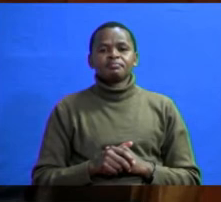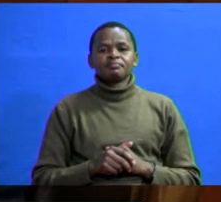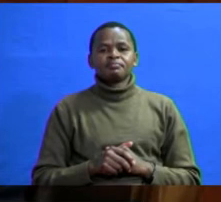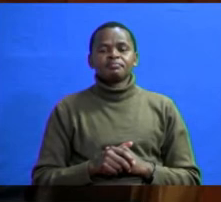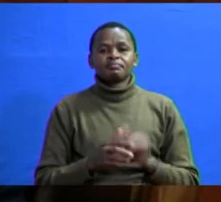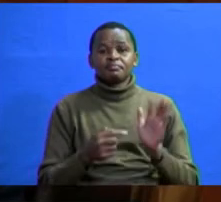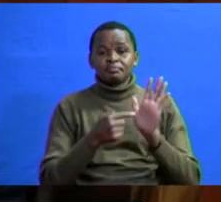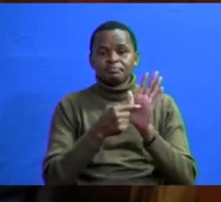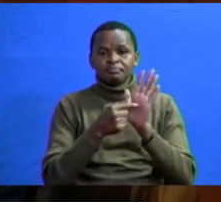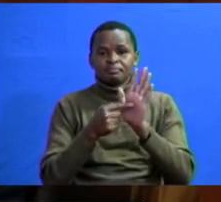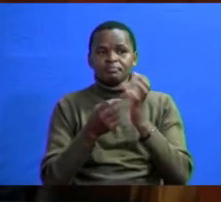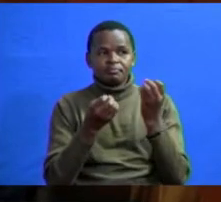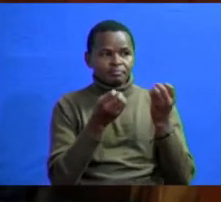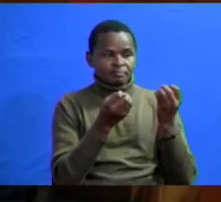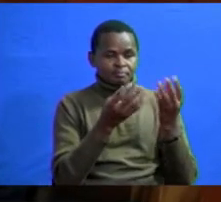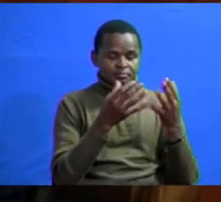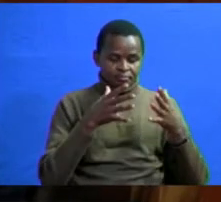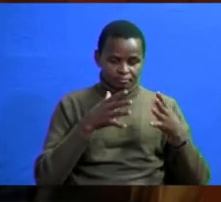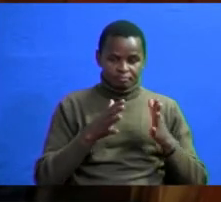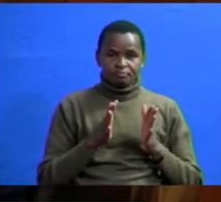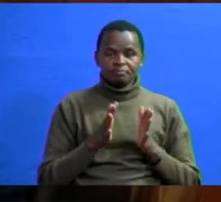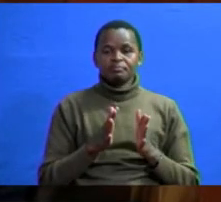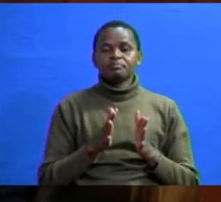revealed that many of the victims